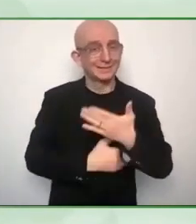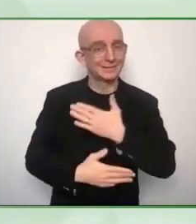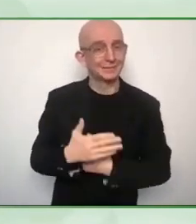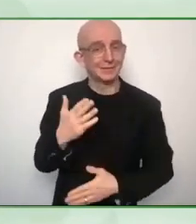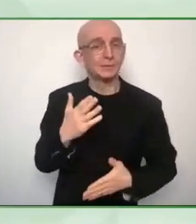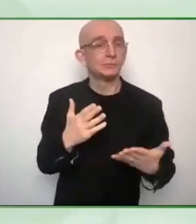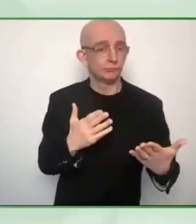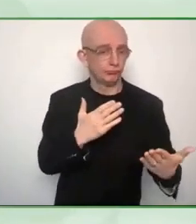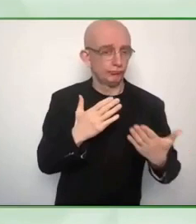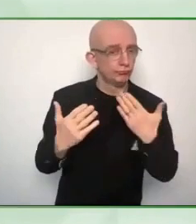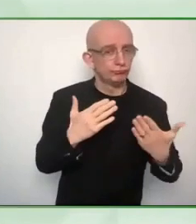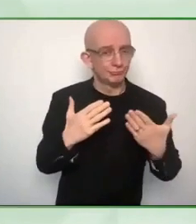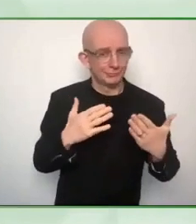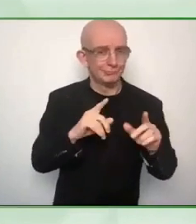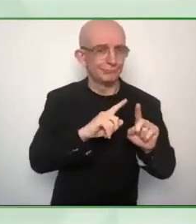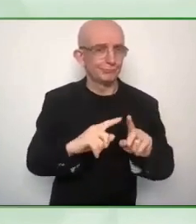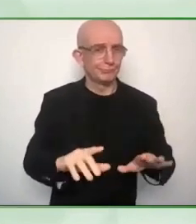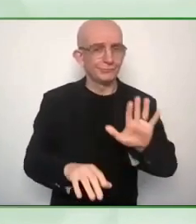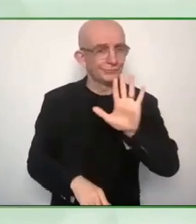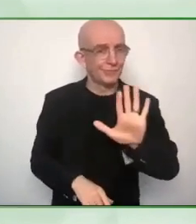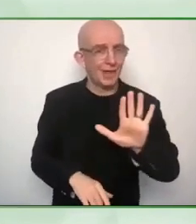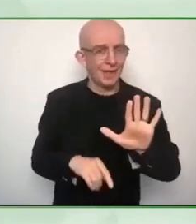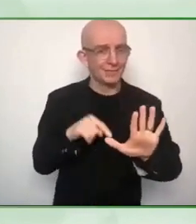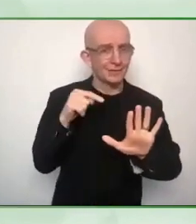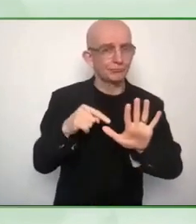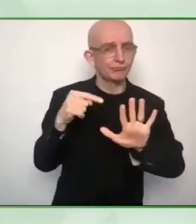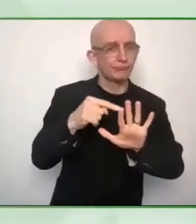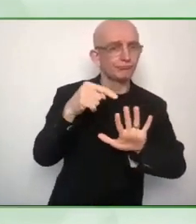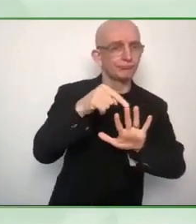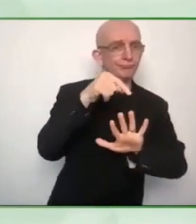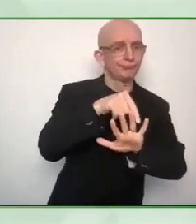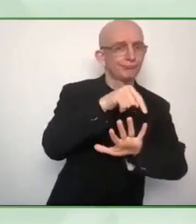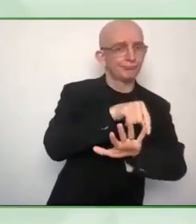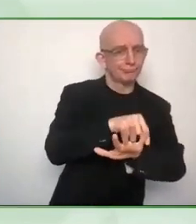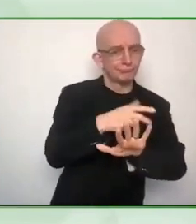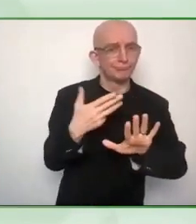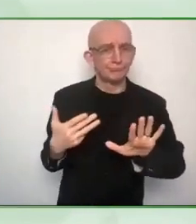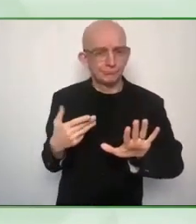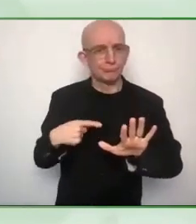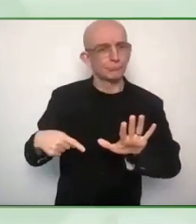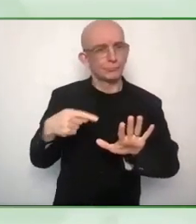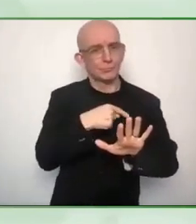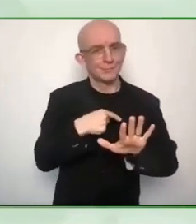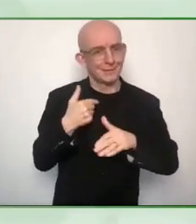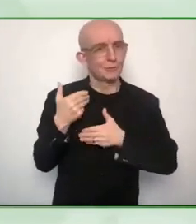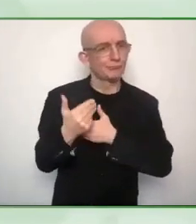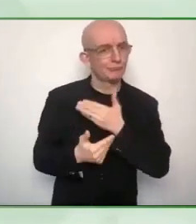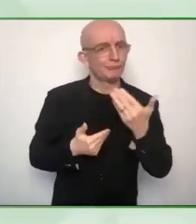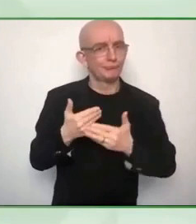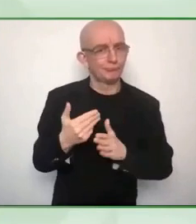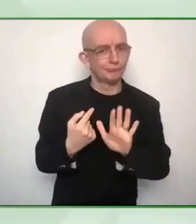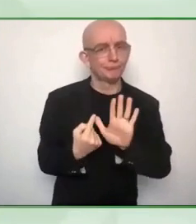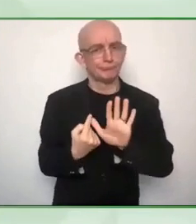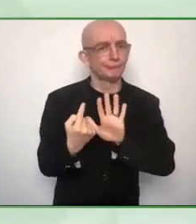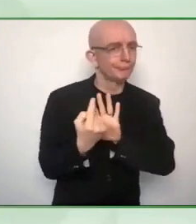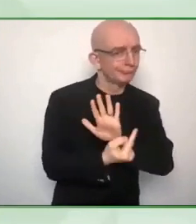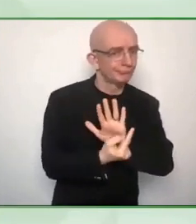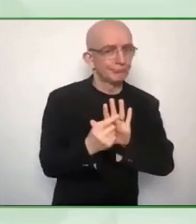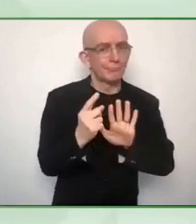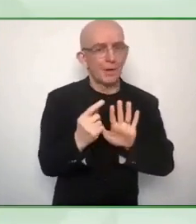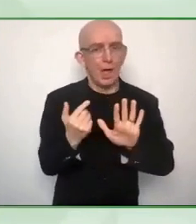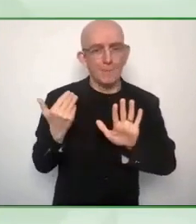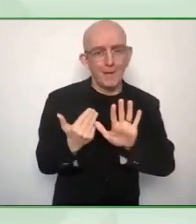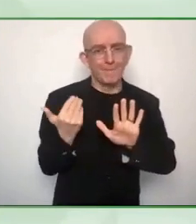the high interest that we saw and a good number of commitments on community